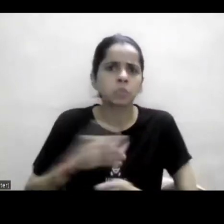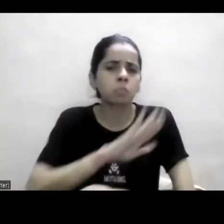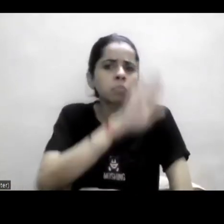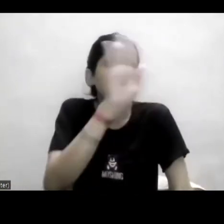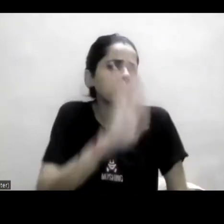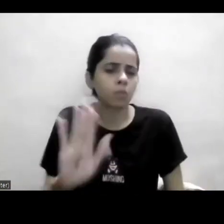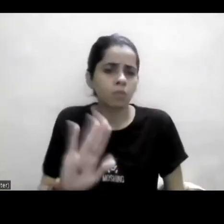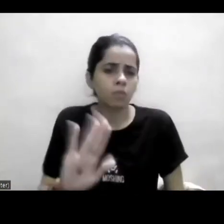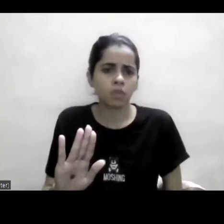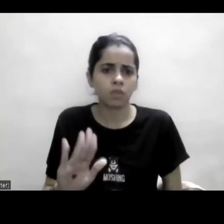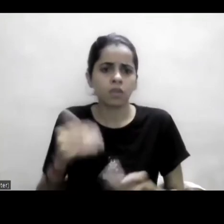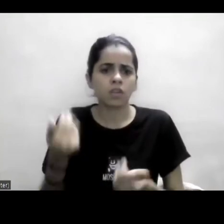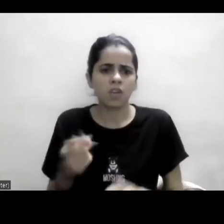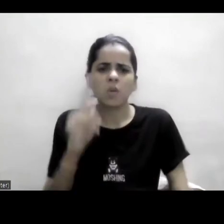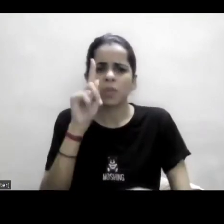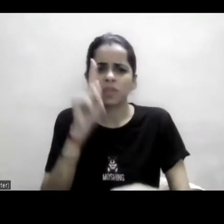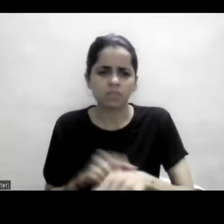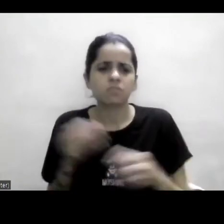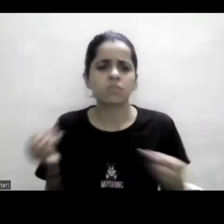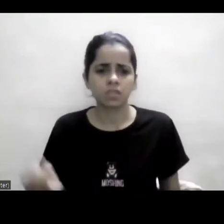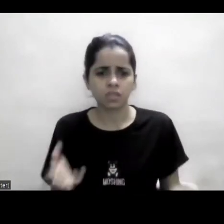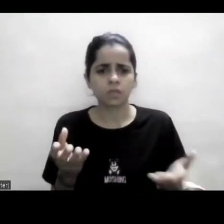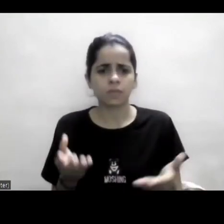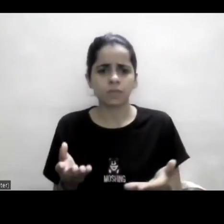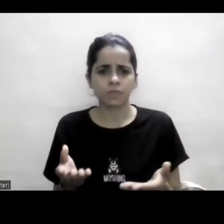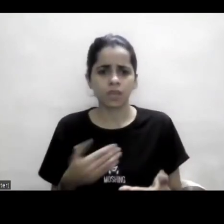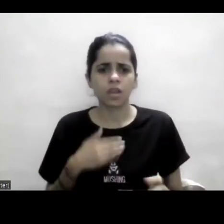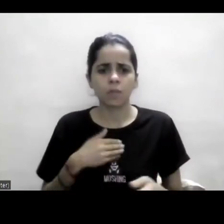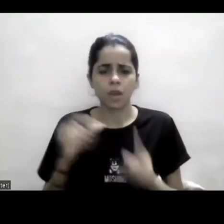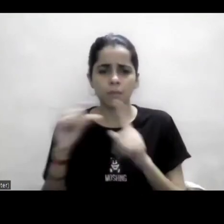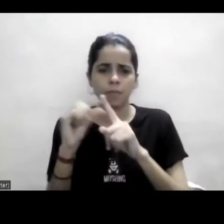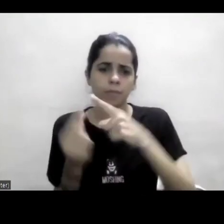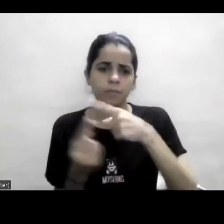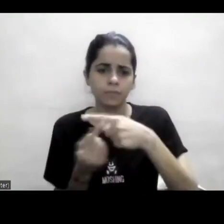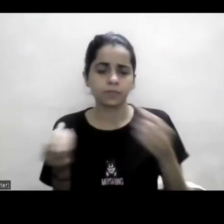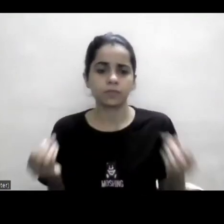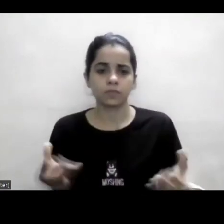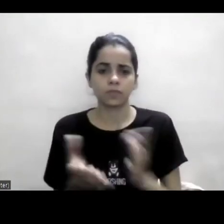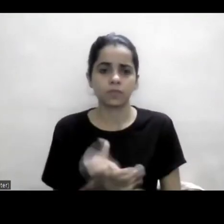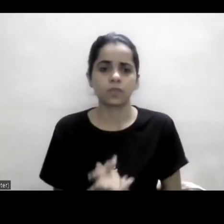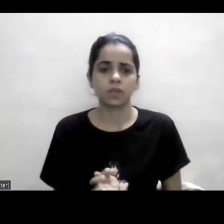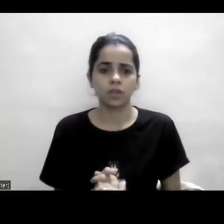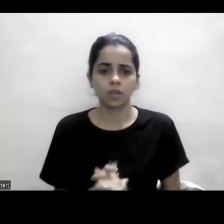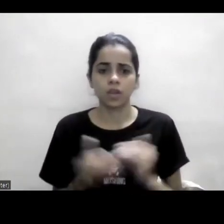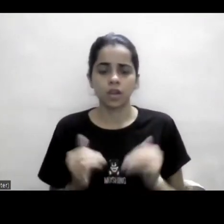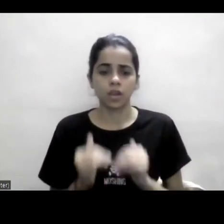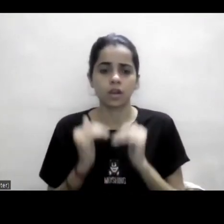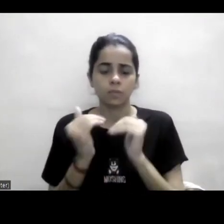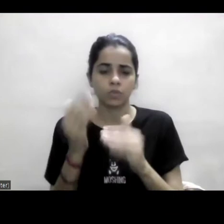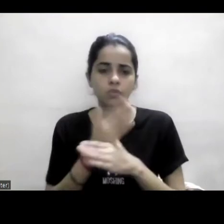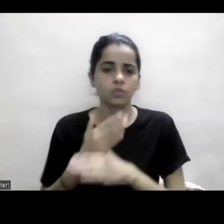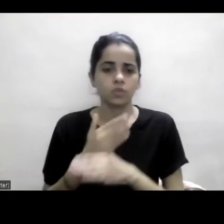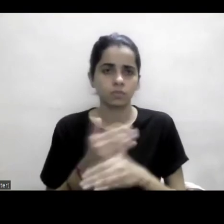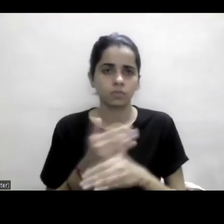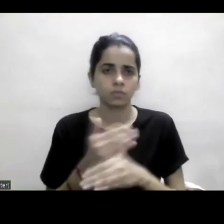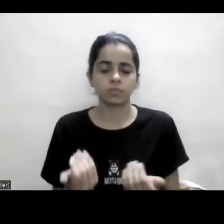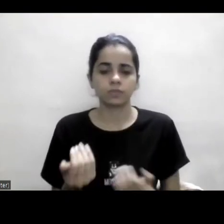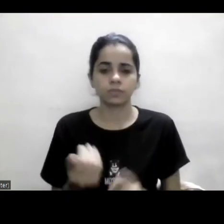films. First of all, let me start with my PPT, and I am going to share it here.